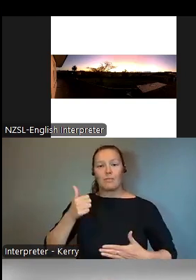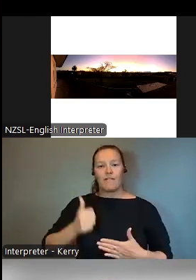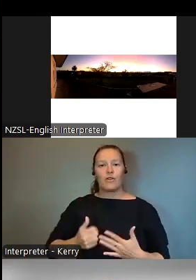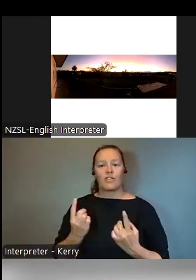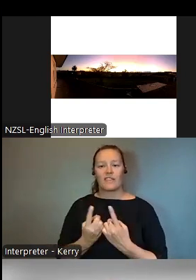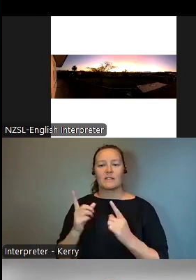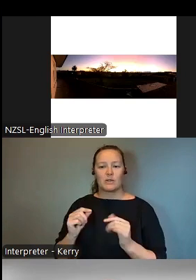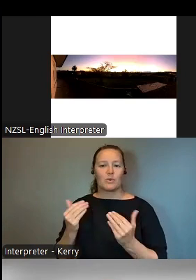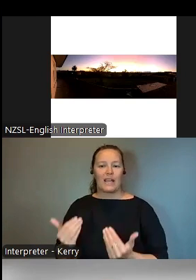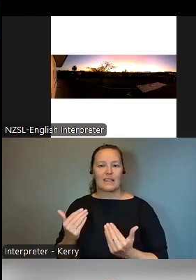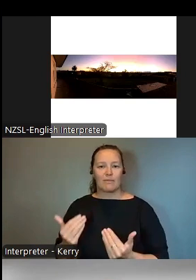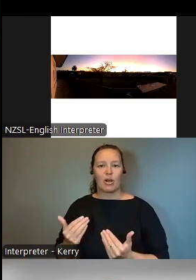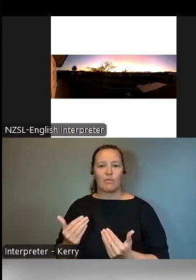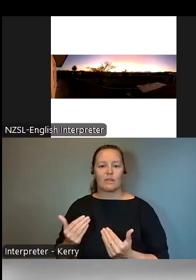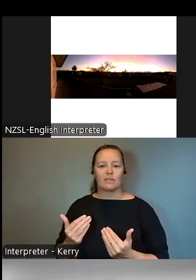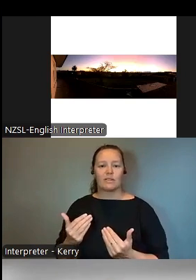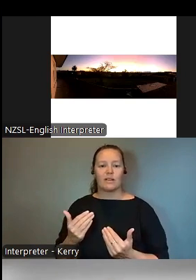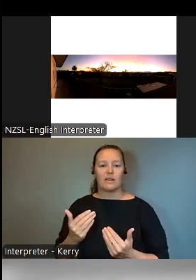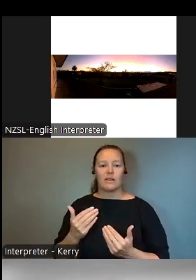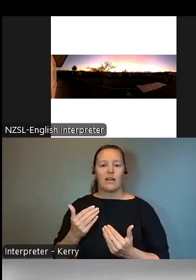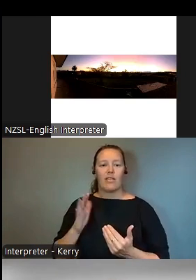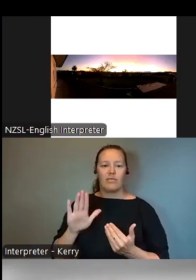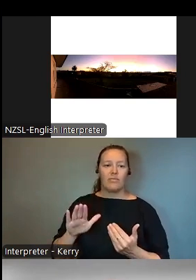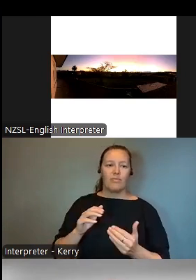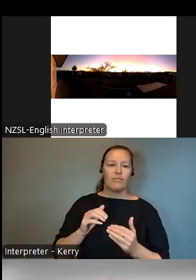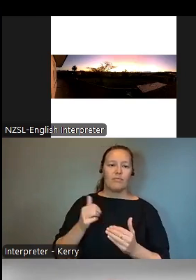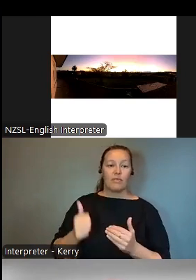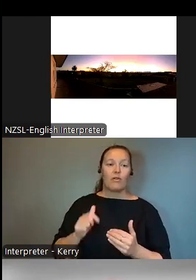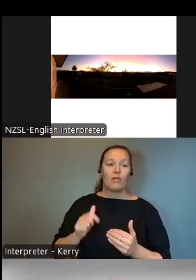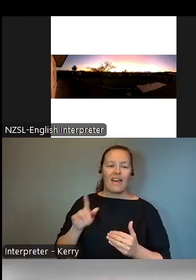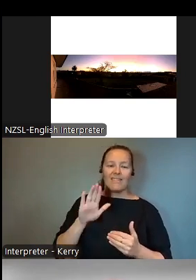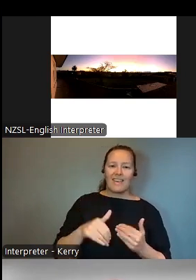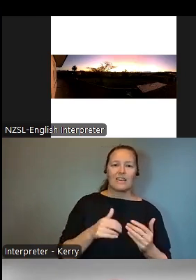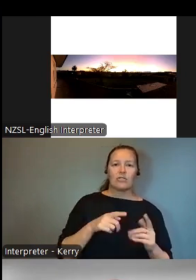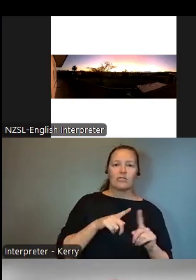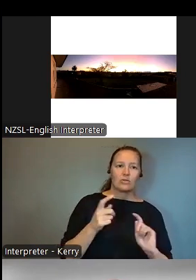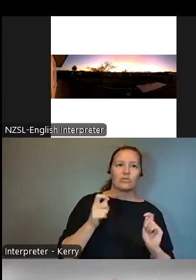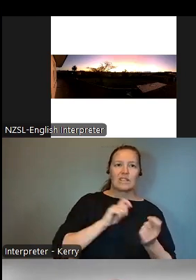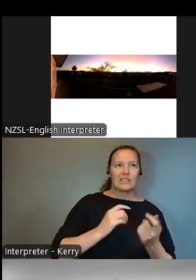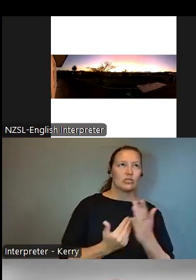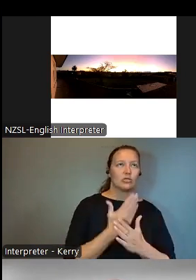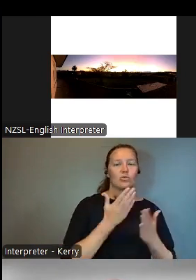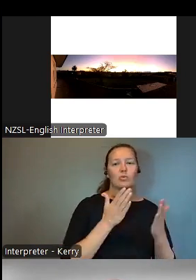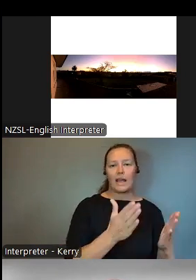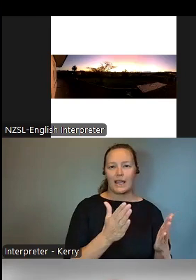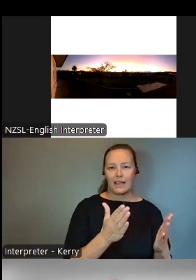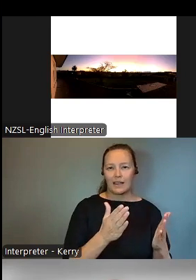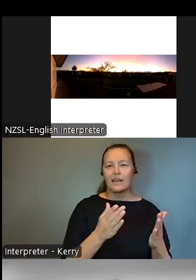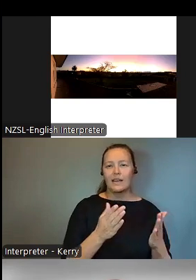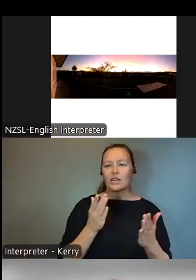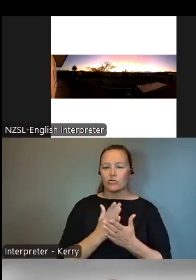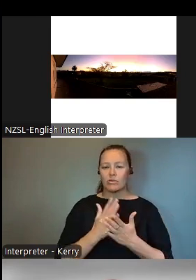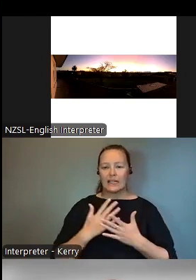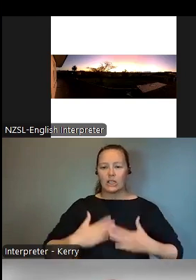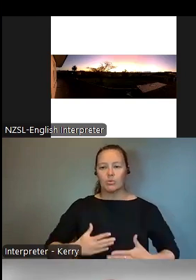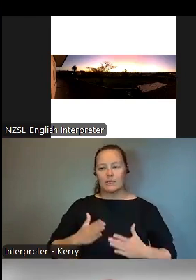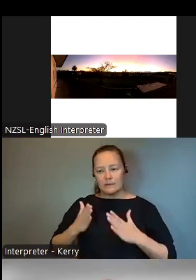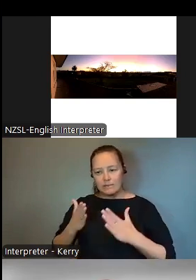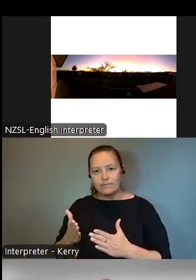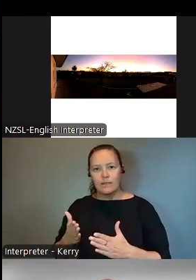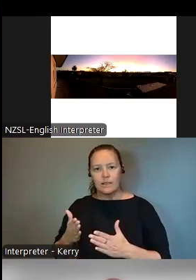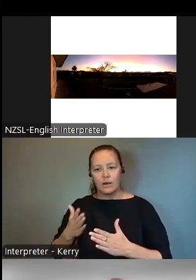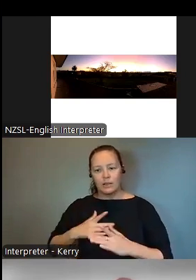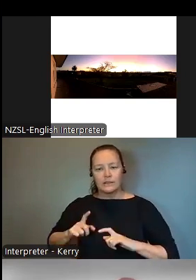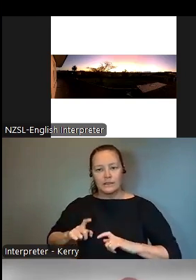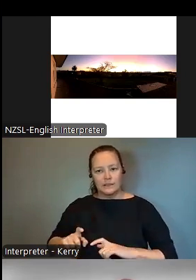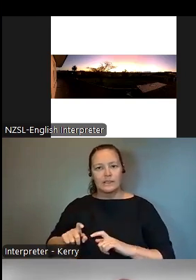instead of what we might do. And it's a really powerful driver of human behavior. The status quo,